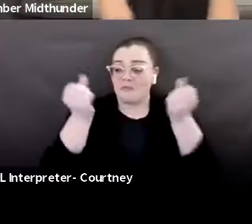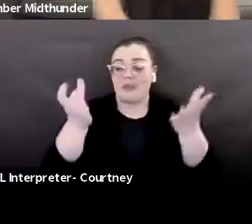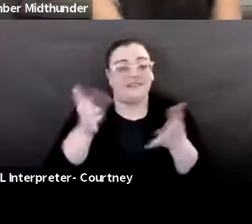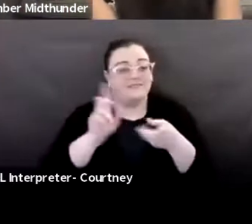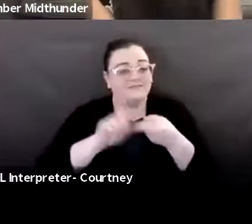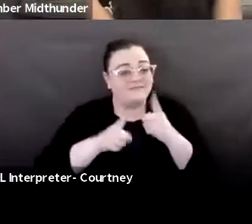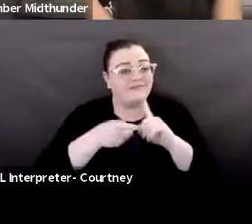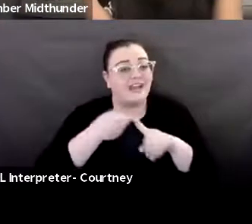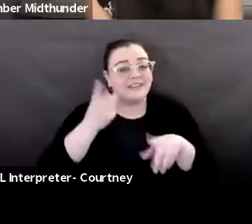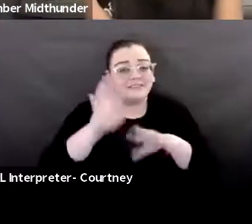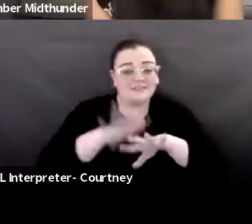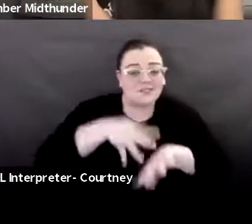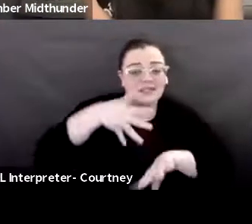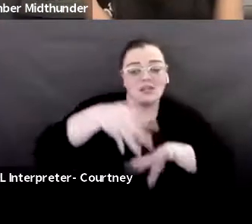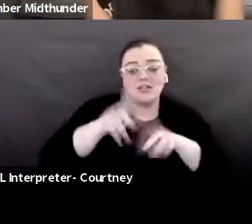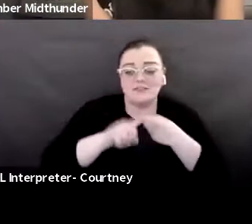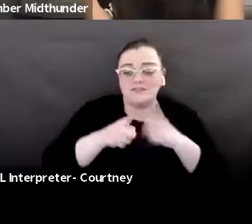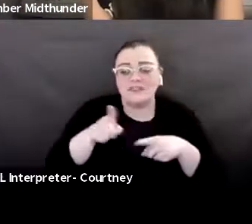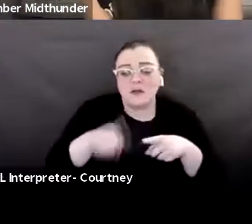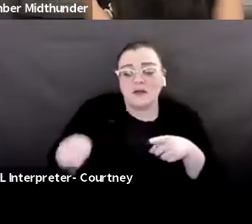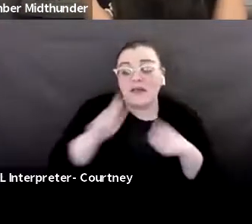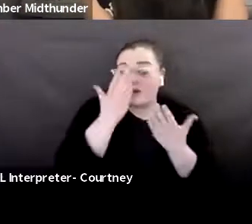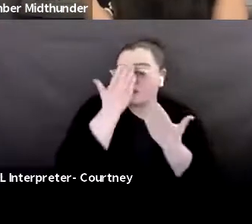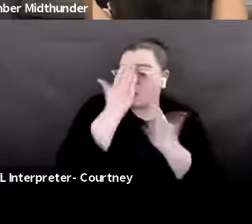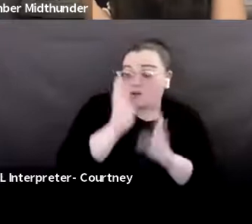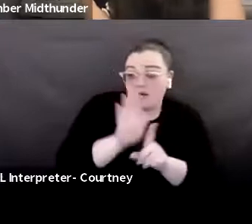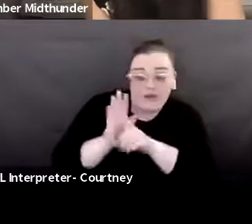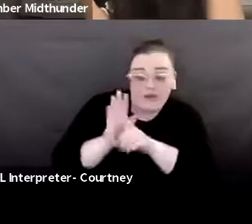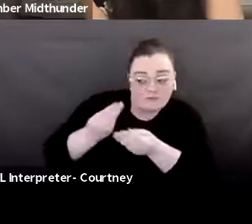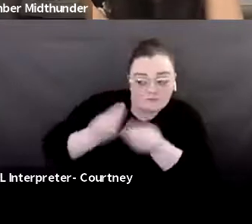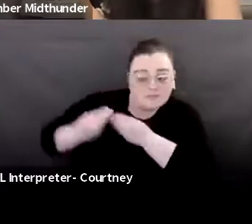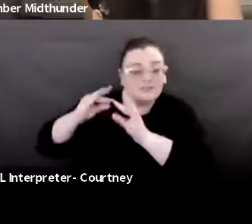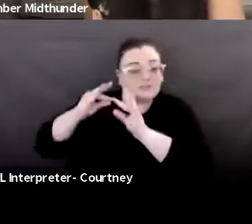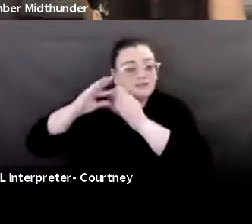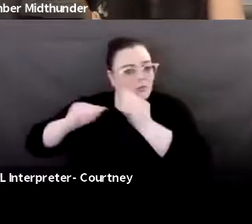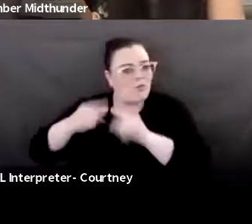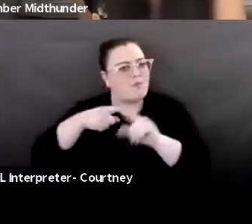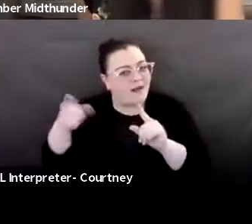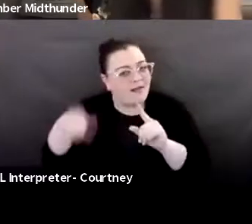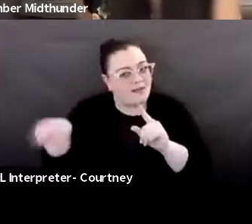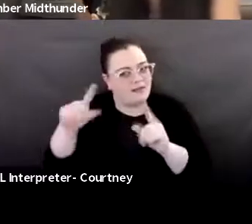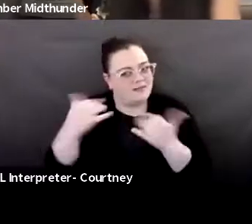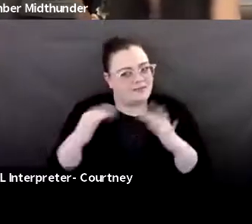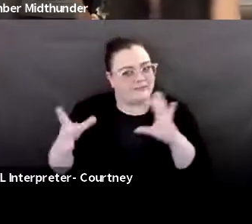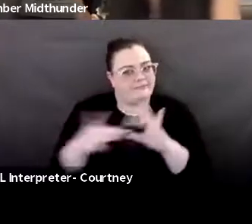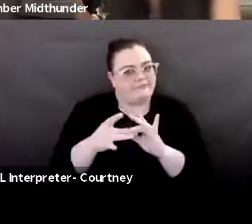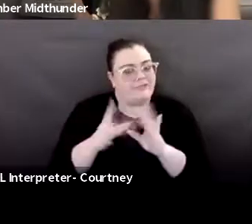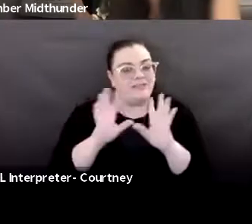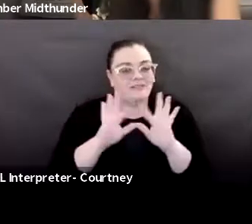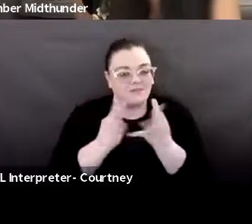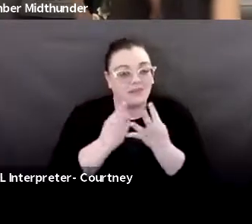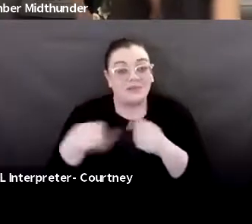Indigenous friends who they don't know their story, but they are my family. They are our family, our Indigenous family. Just find your family. There are Native